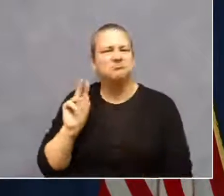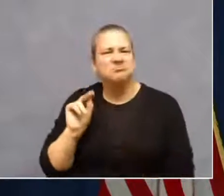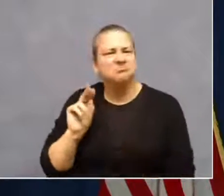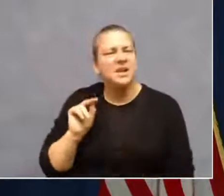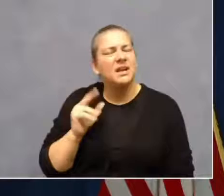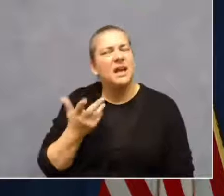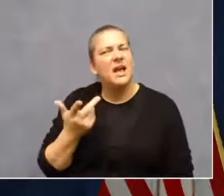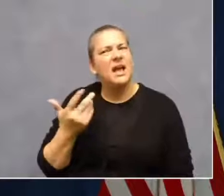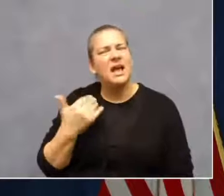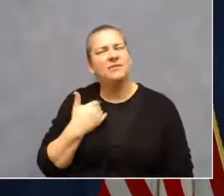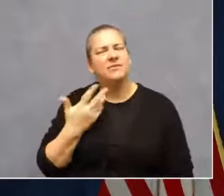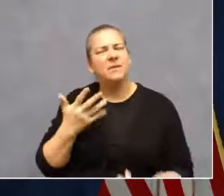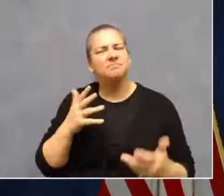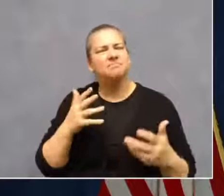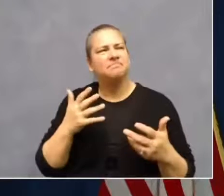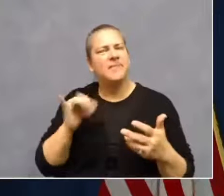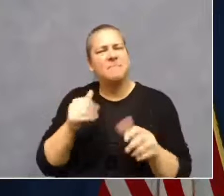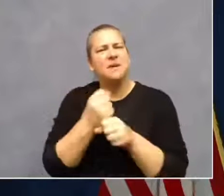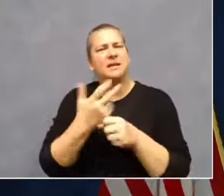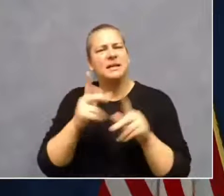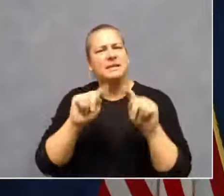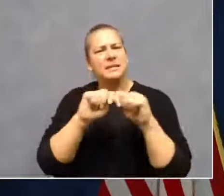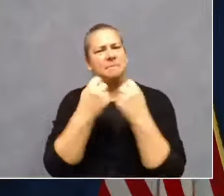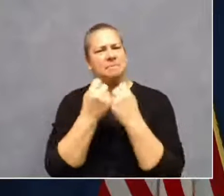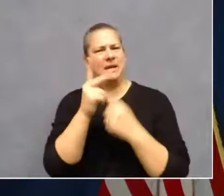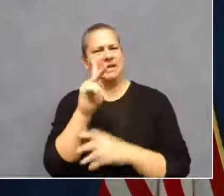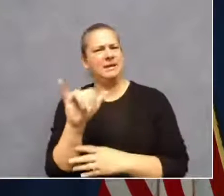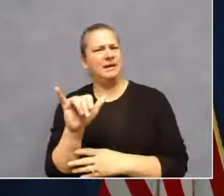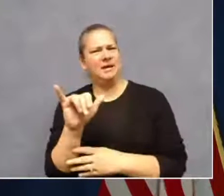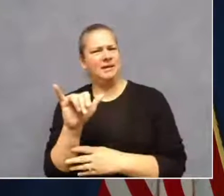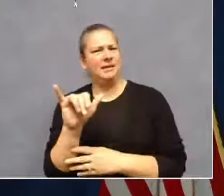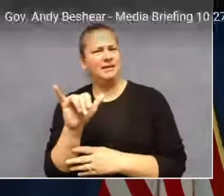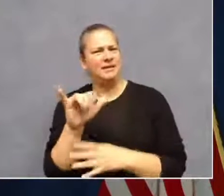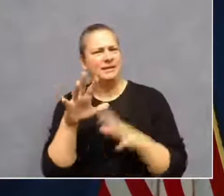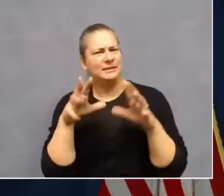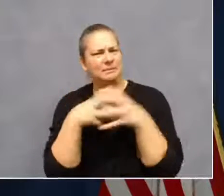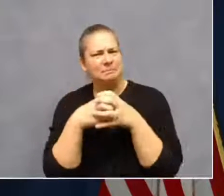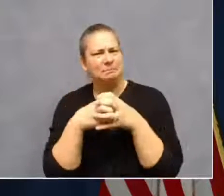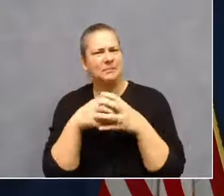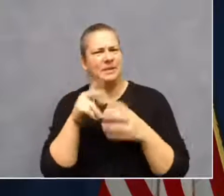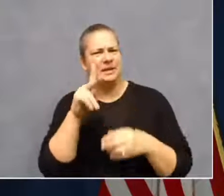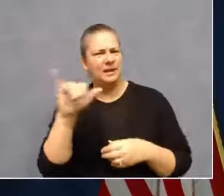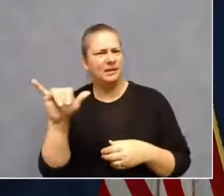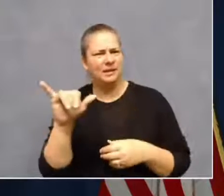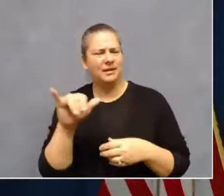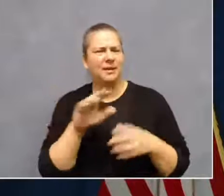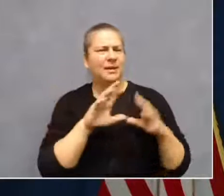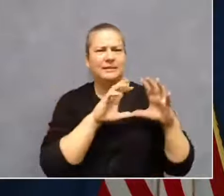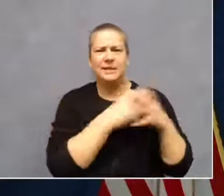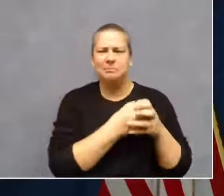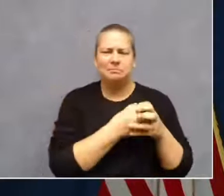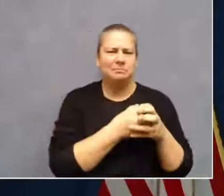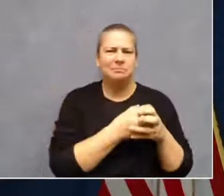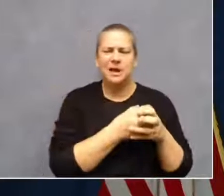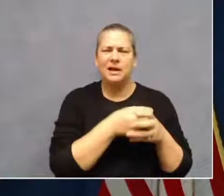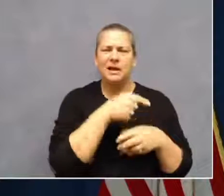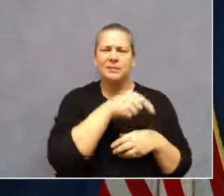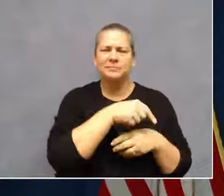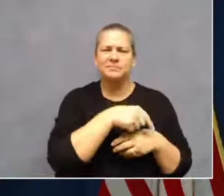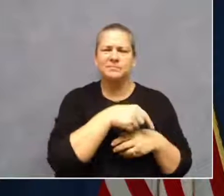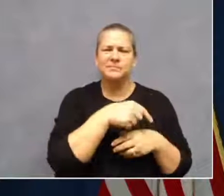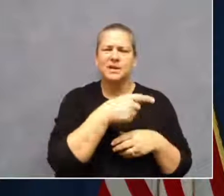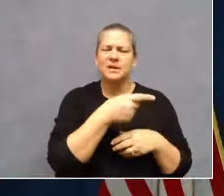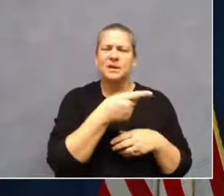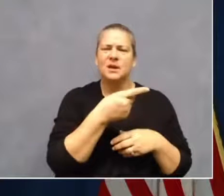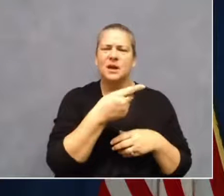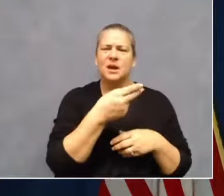Team Kentucky, but you pick where it is. A Team Hart County, which is one of the reddest counties at